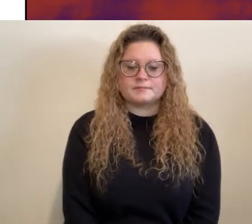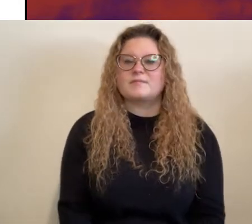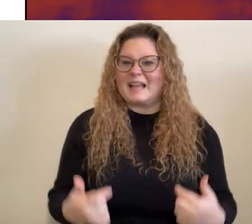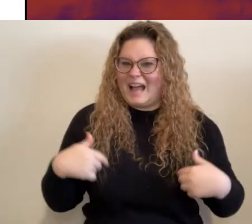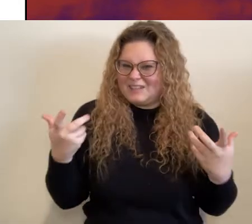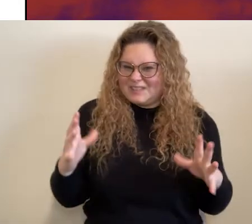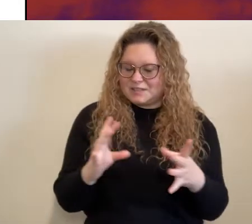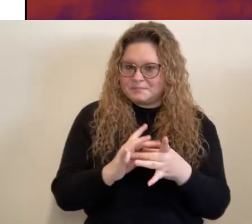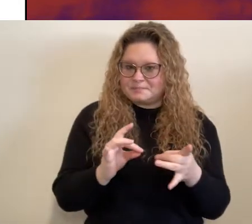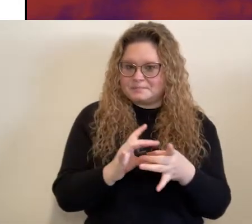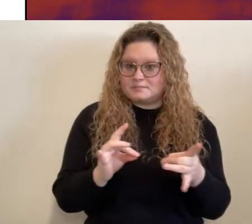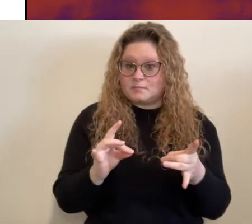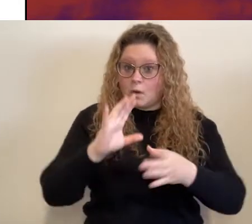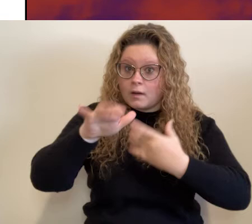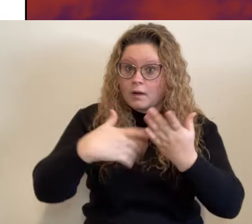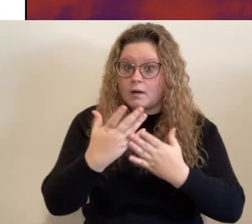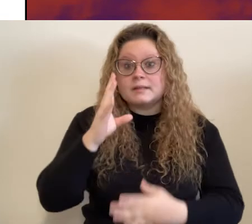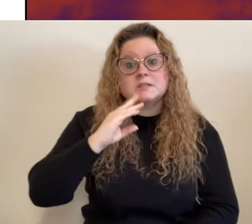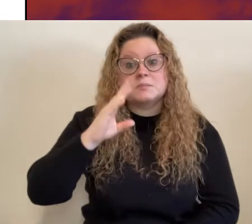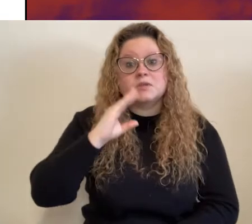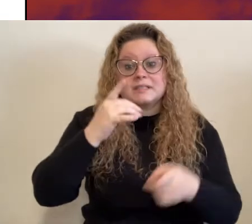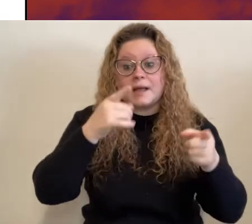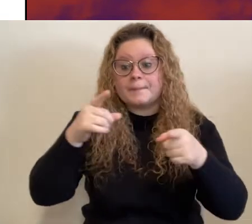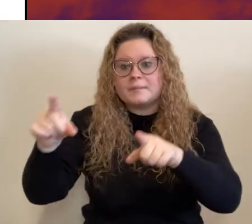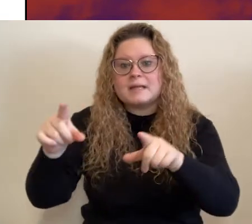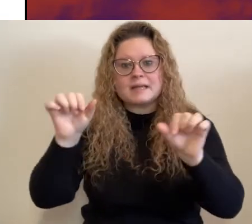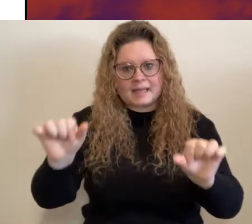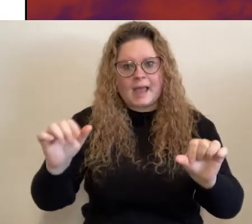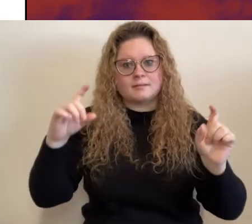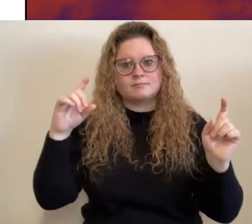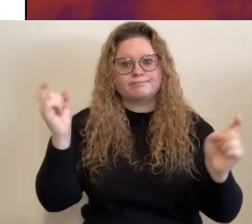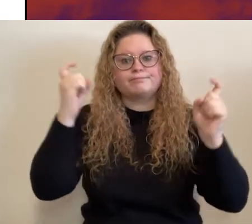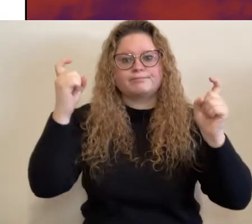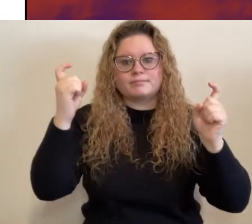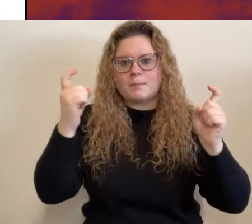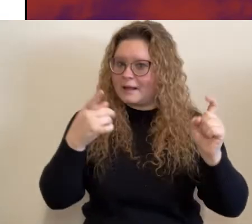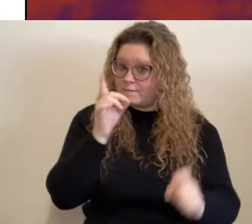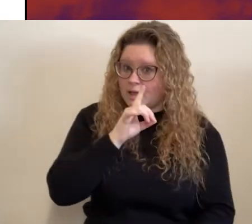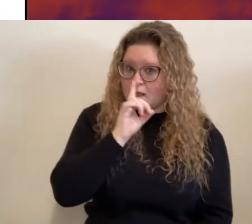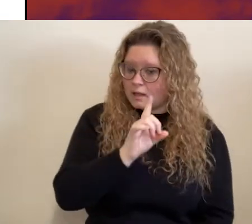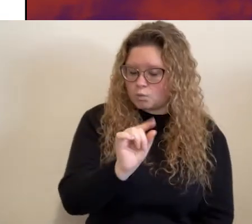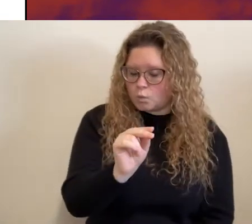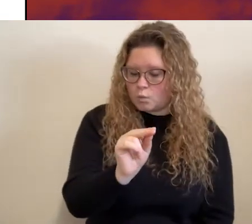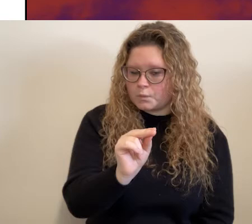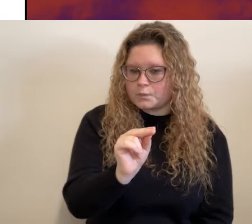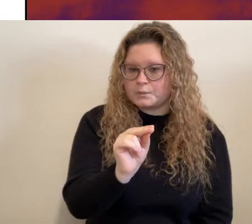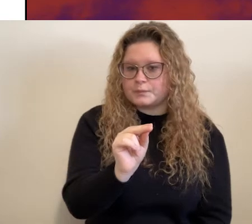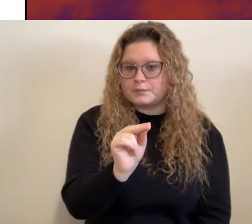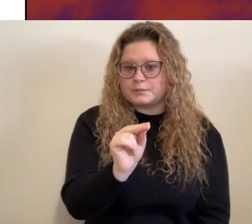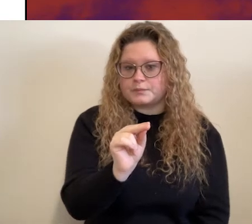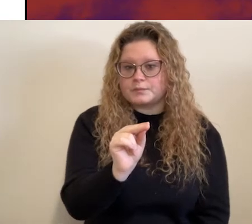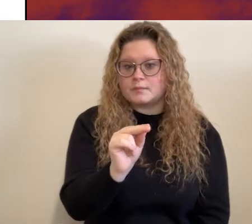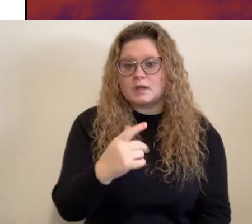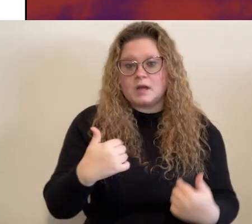every experience can be a ceremony and it can be performative, but it's not a fake performance. You're not trying to be